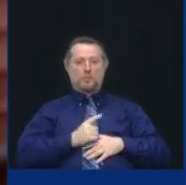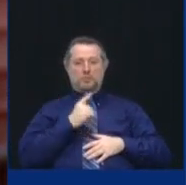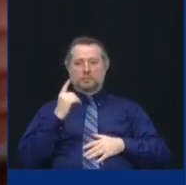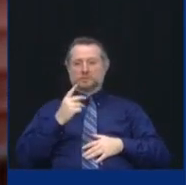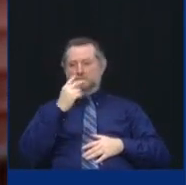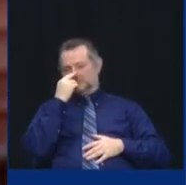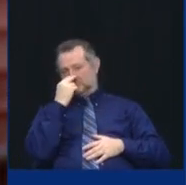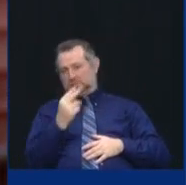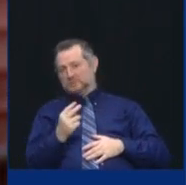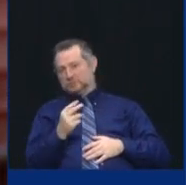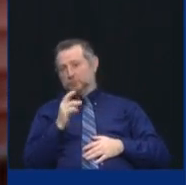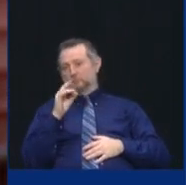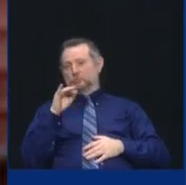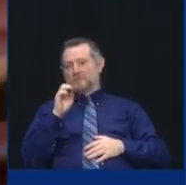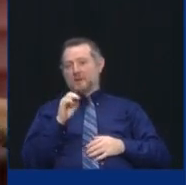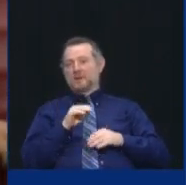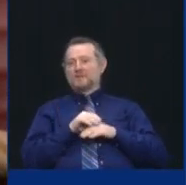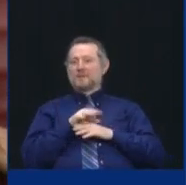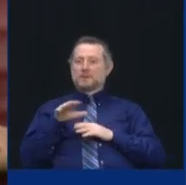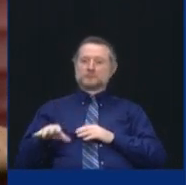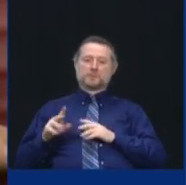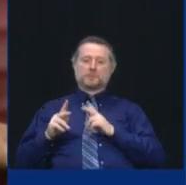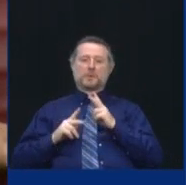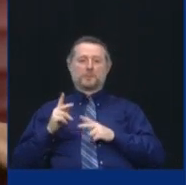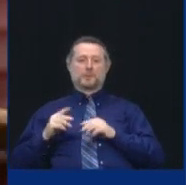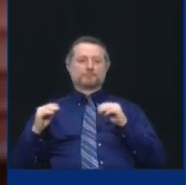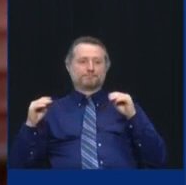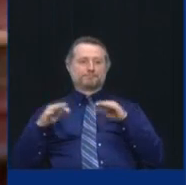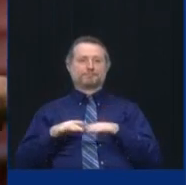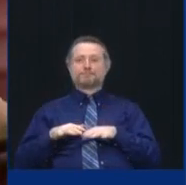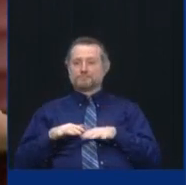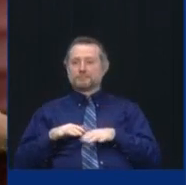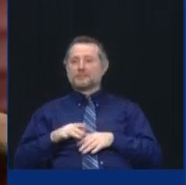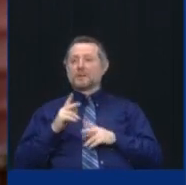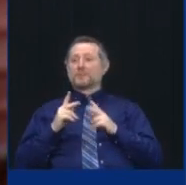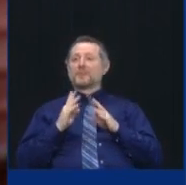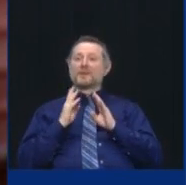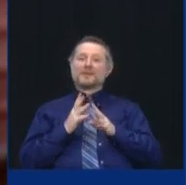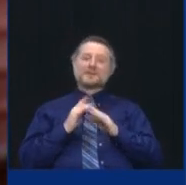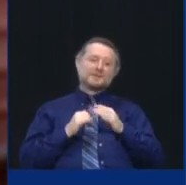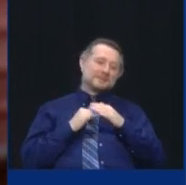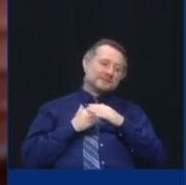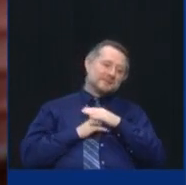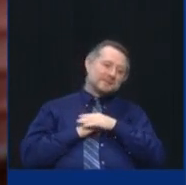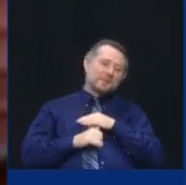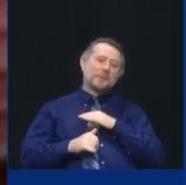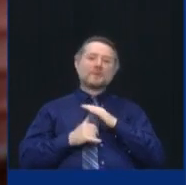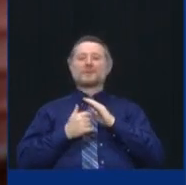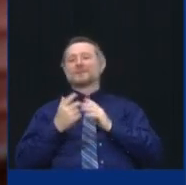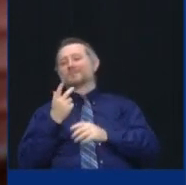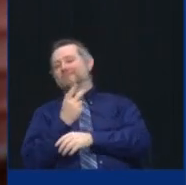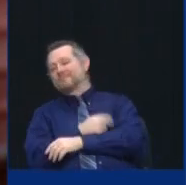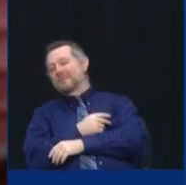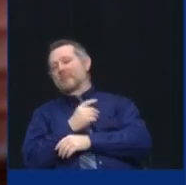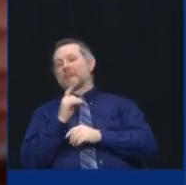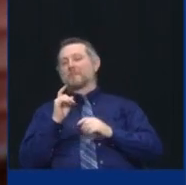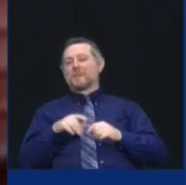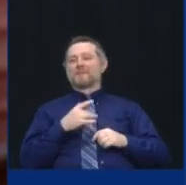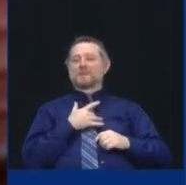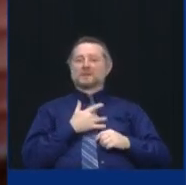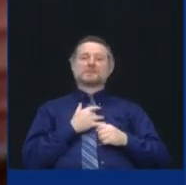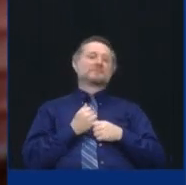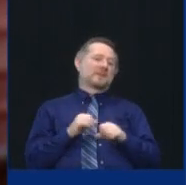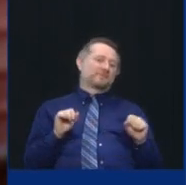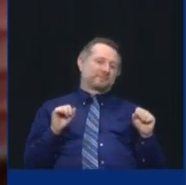rate of crime. Get people back on the subways. Get them vaccinated. They have to feel